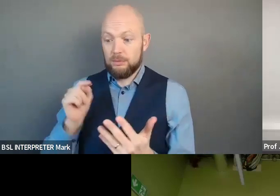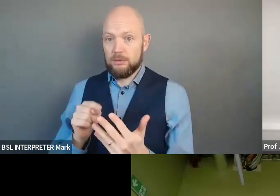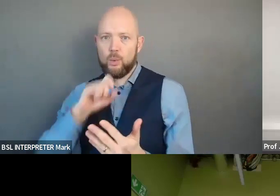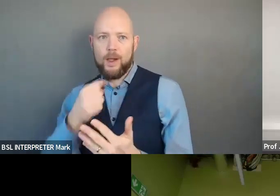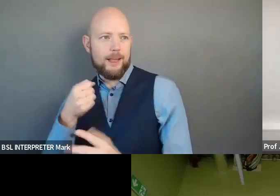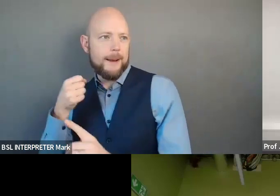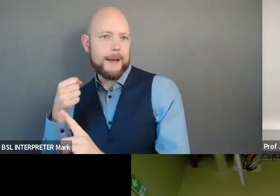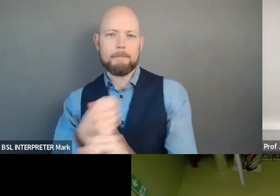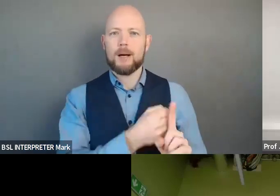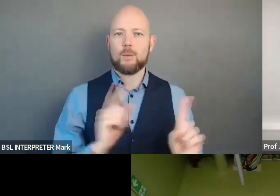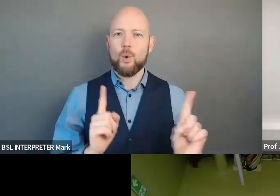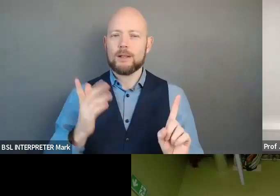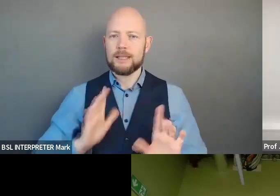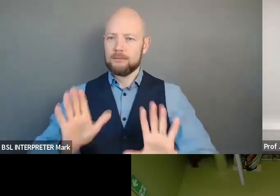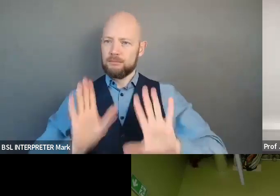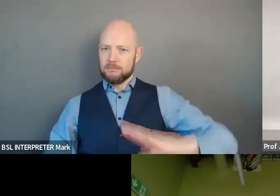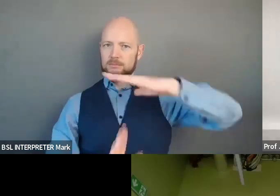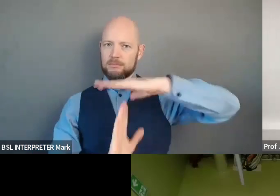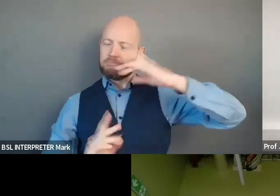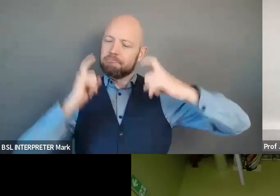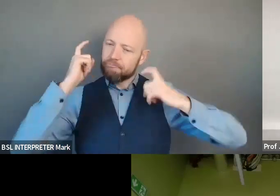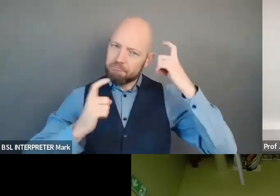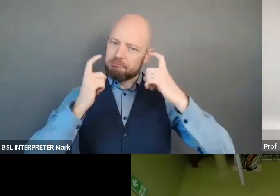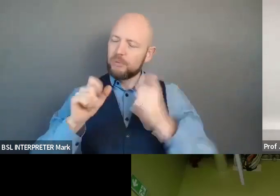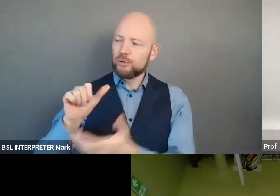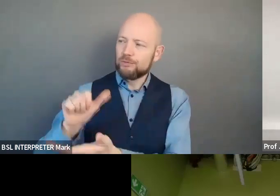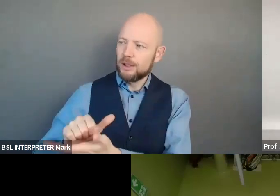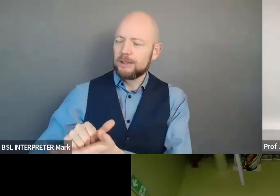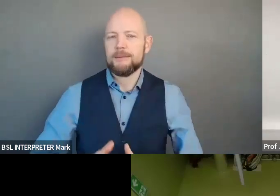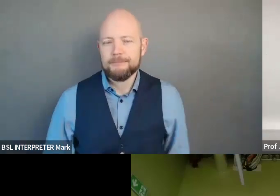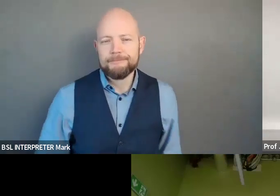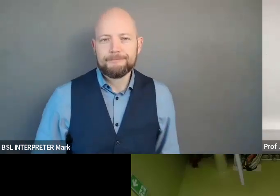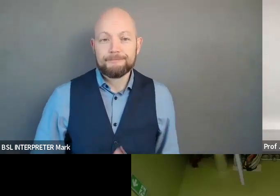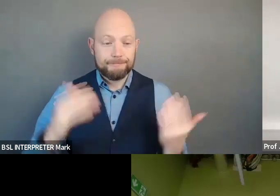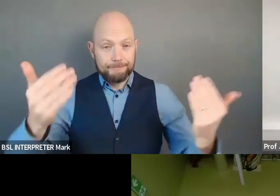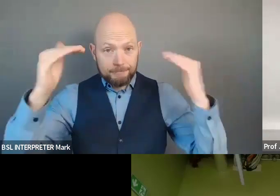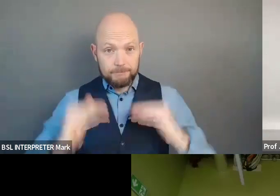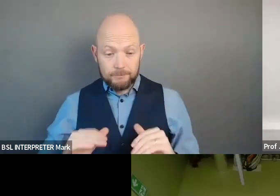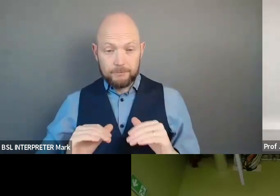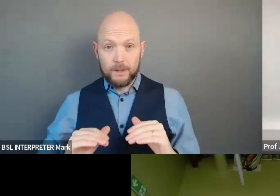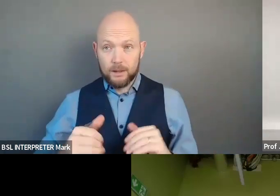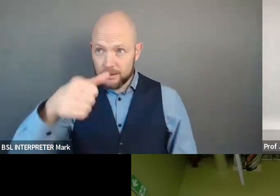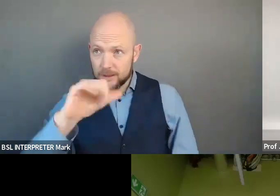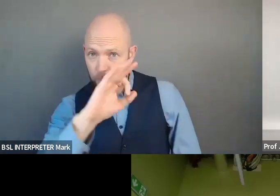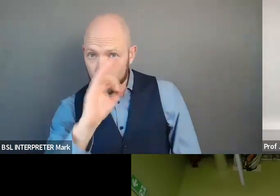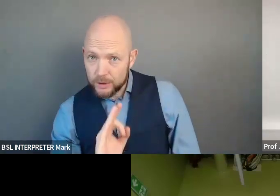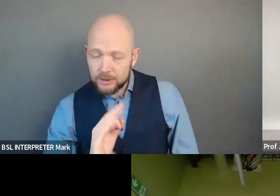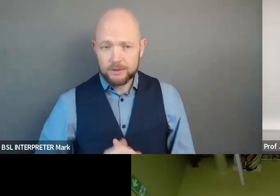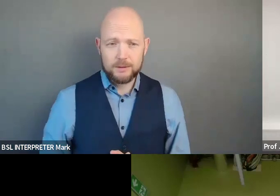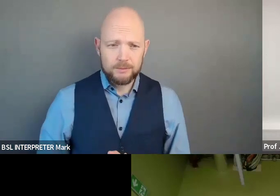every decision that we make in that space. Moving on then to the next question,